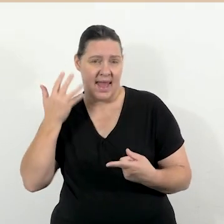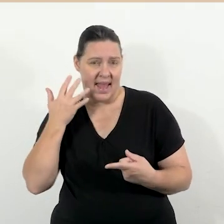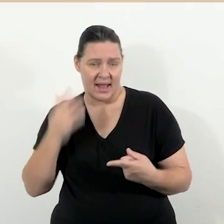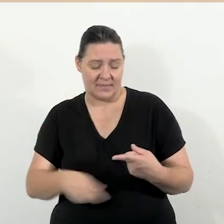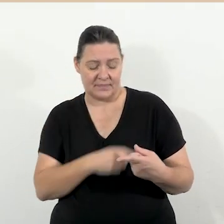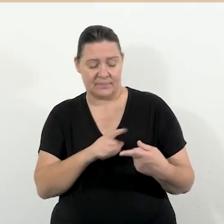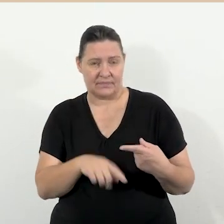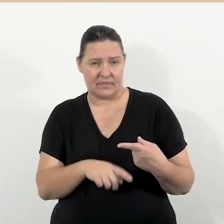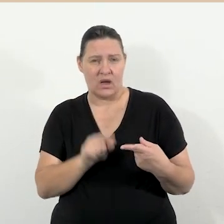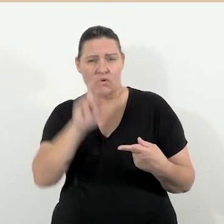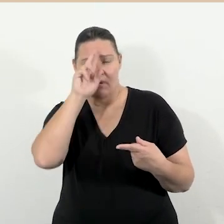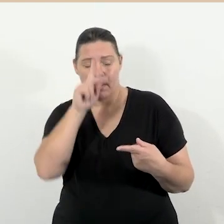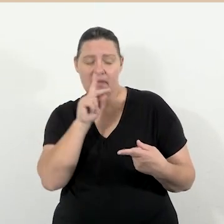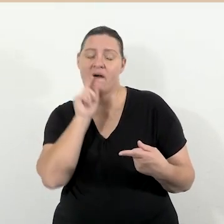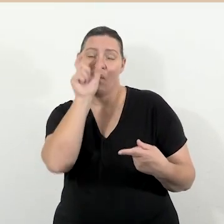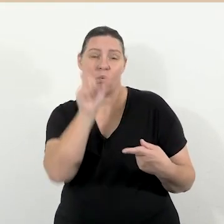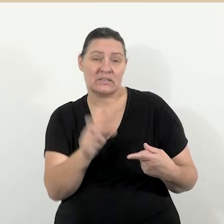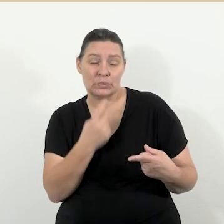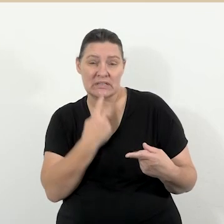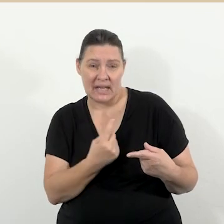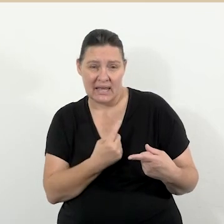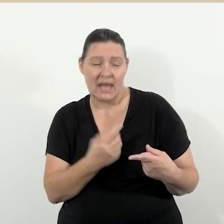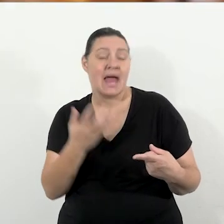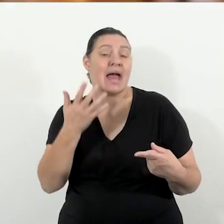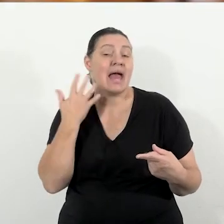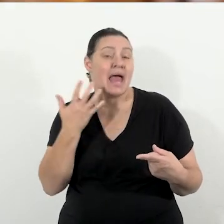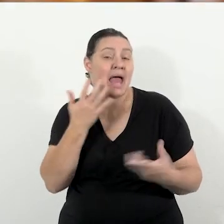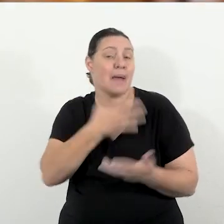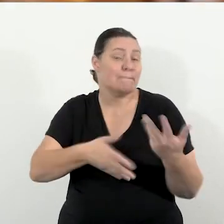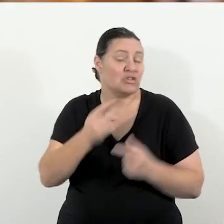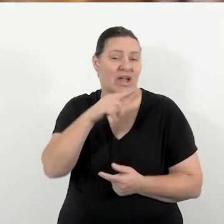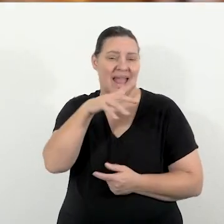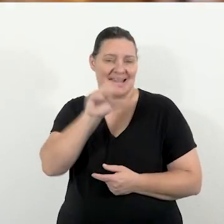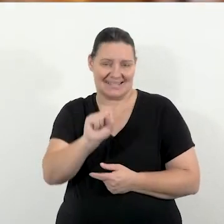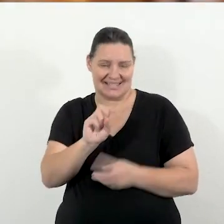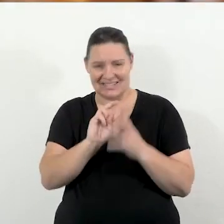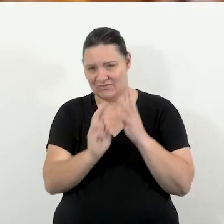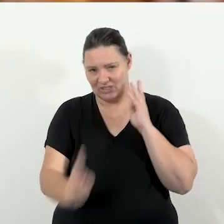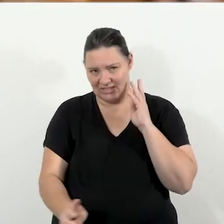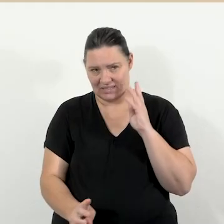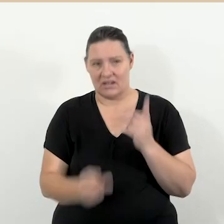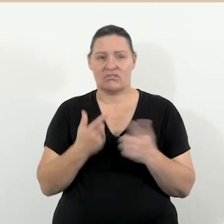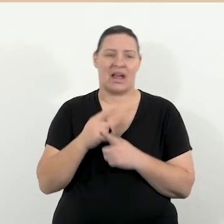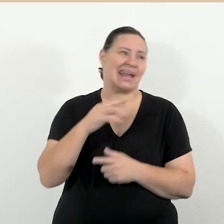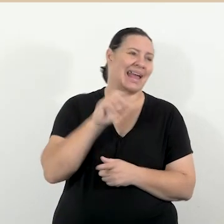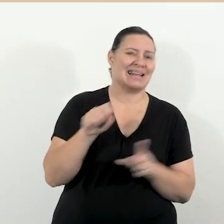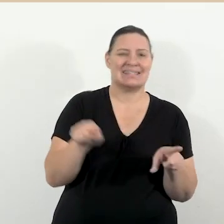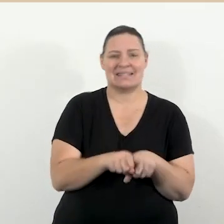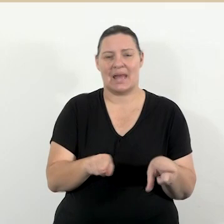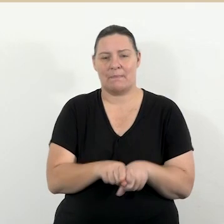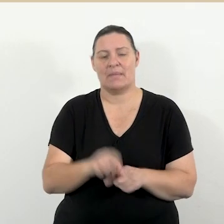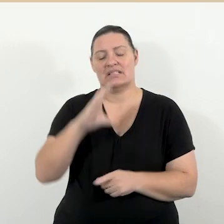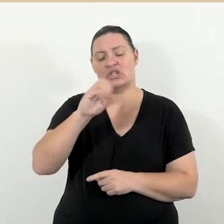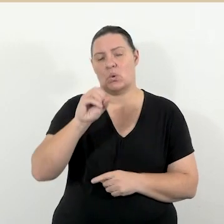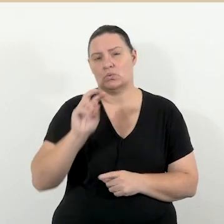air. And remember, from our vocabulary, we said that the air is a mixture of gases. Here we find gases such